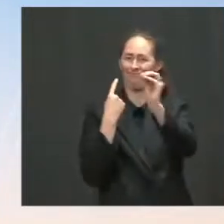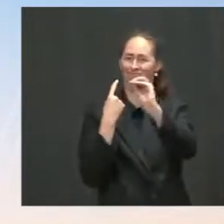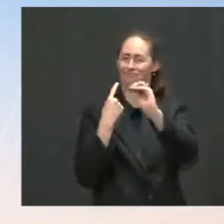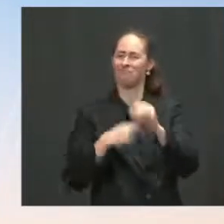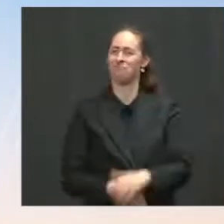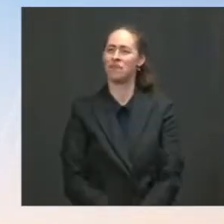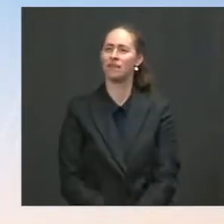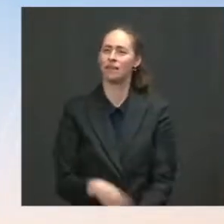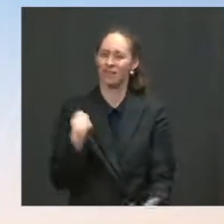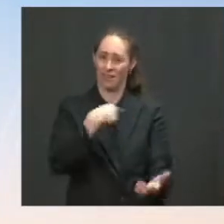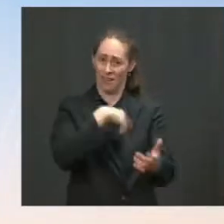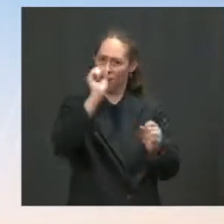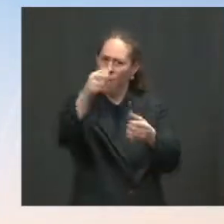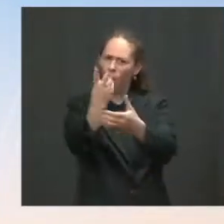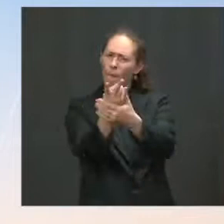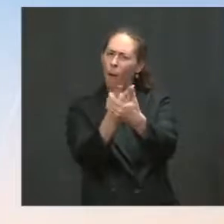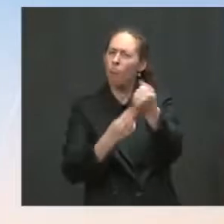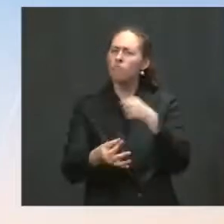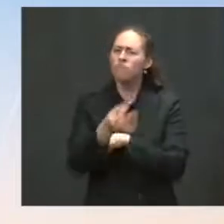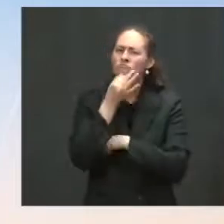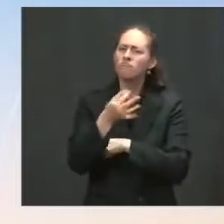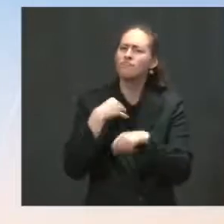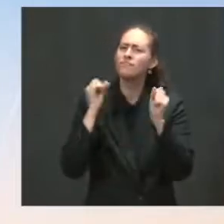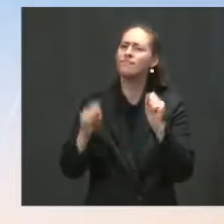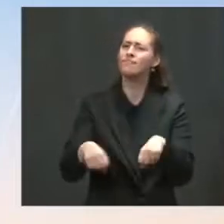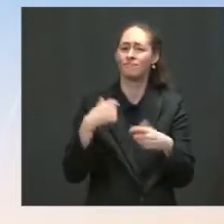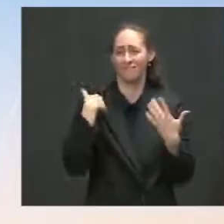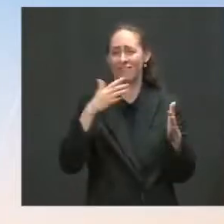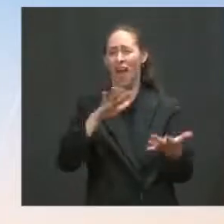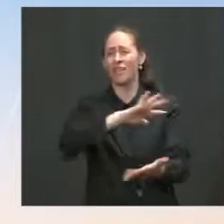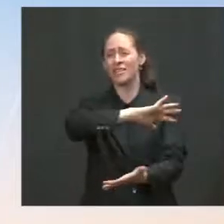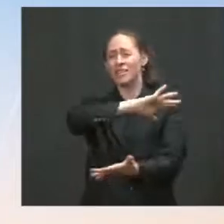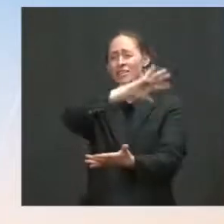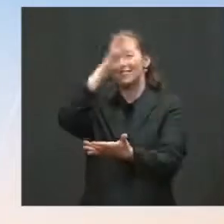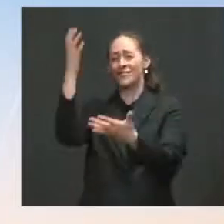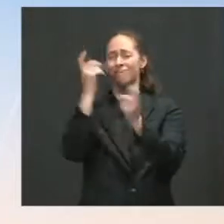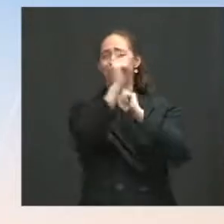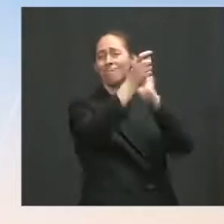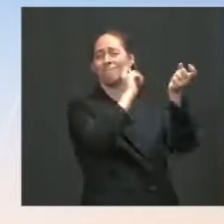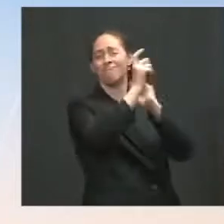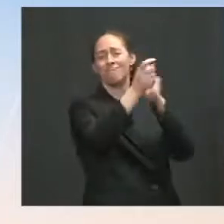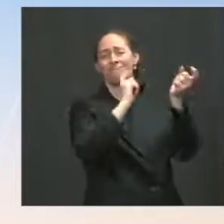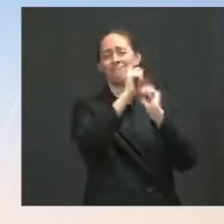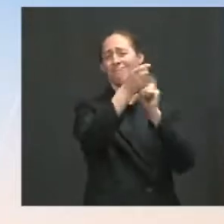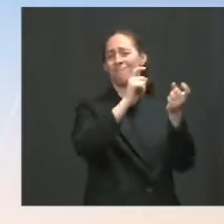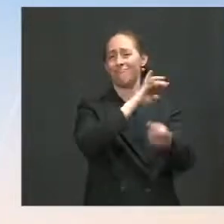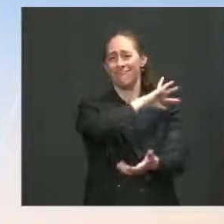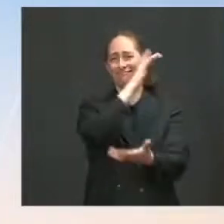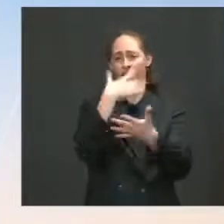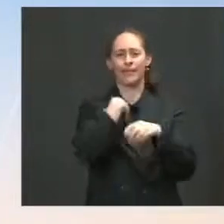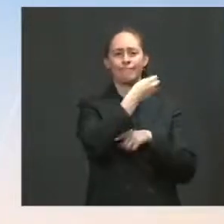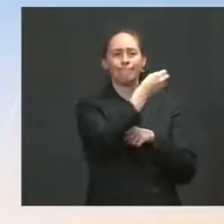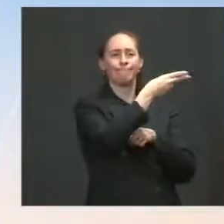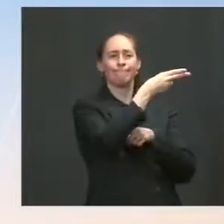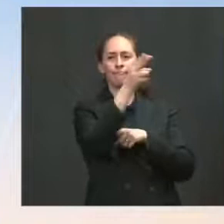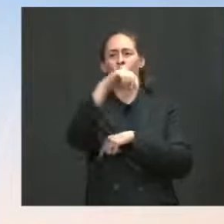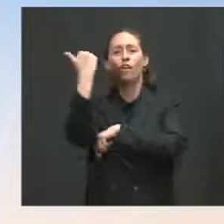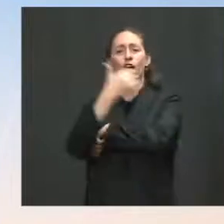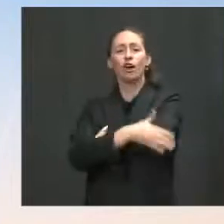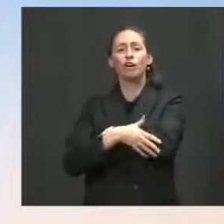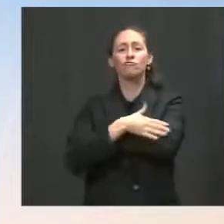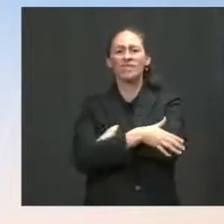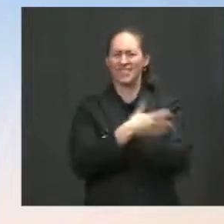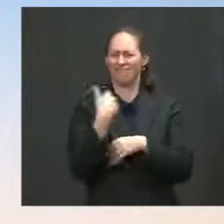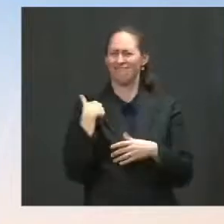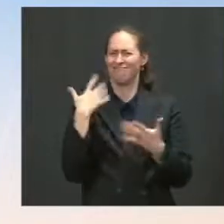the world. That is more than any other country has shared combined. We also made clear that that is the beginning, and we also started to donate